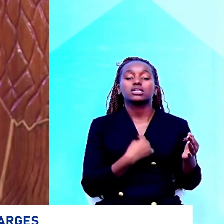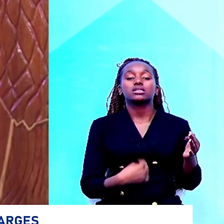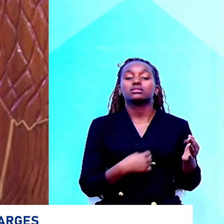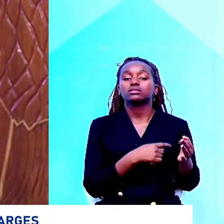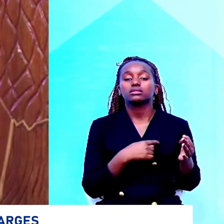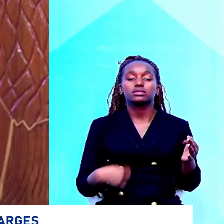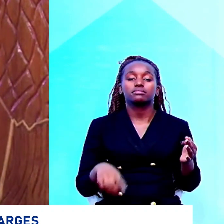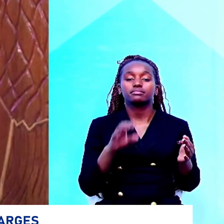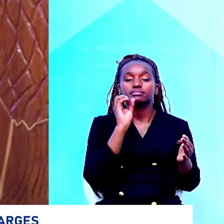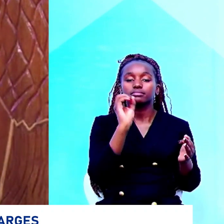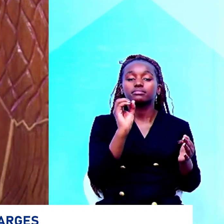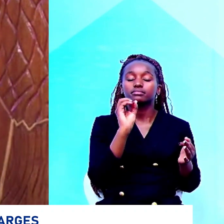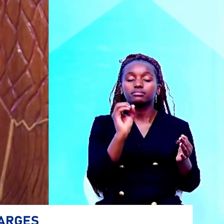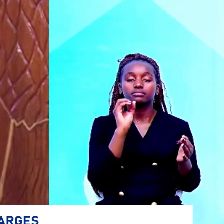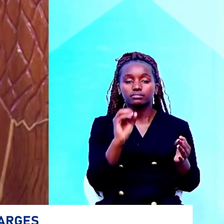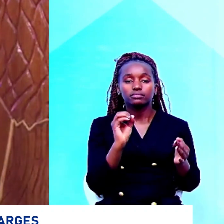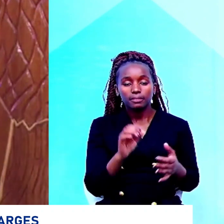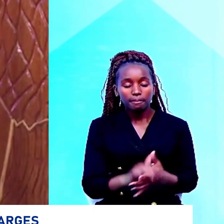guilty.